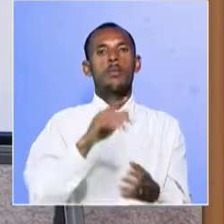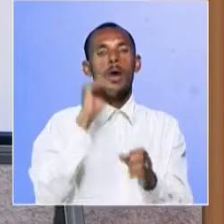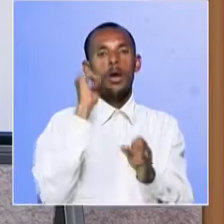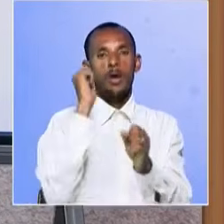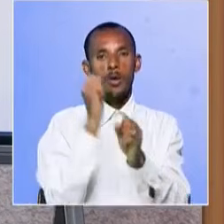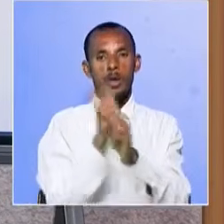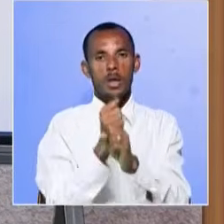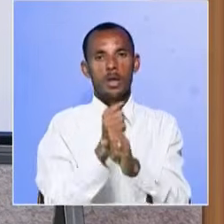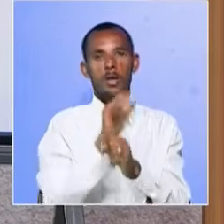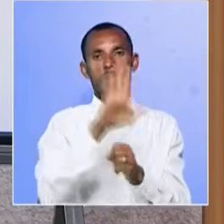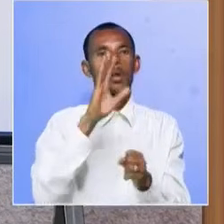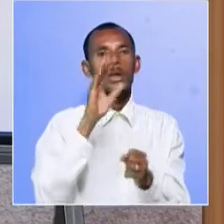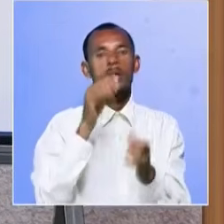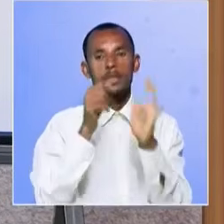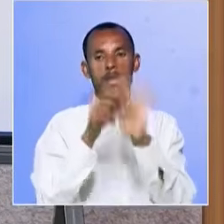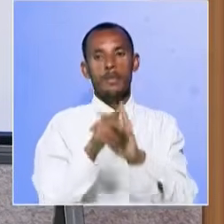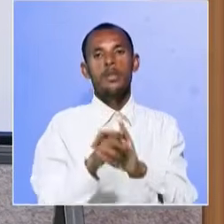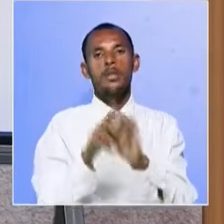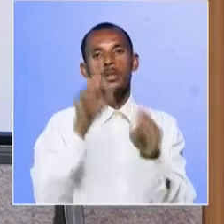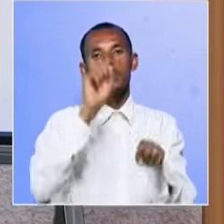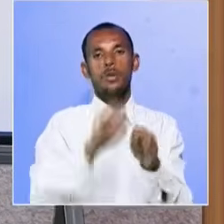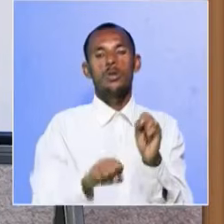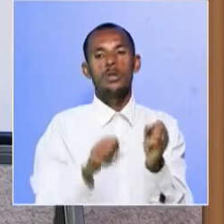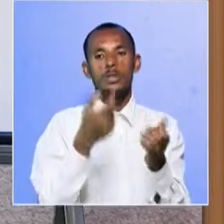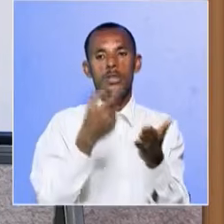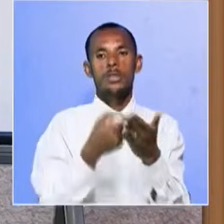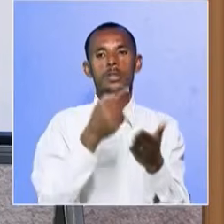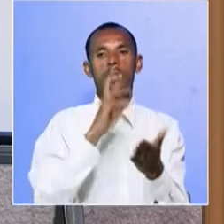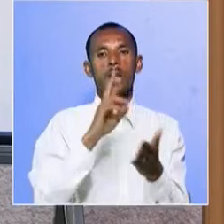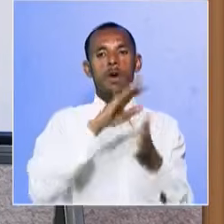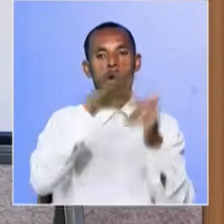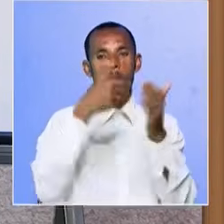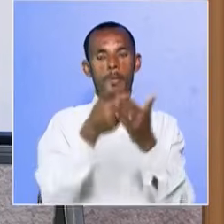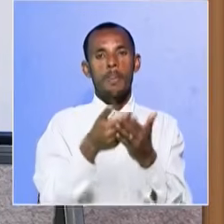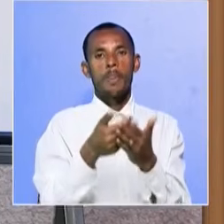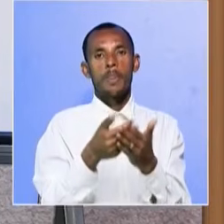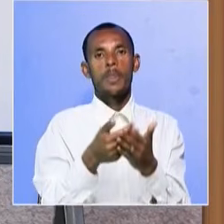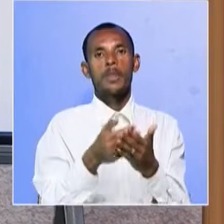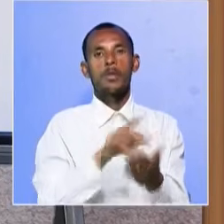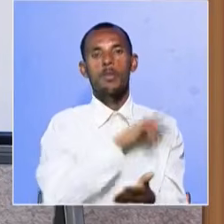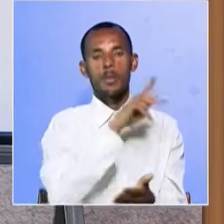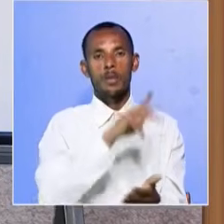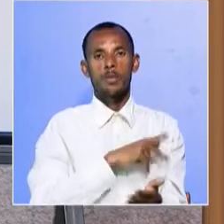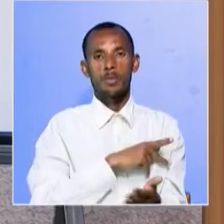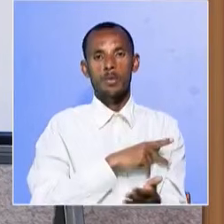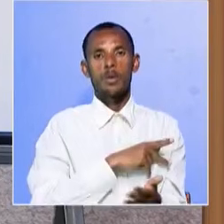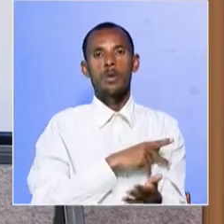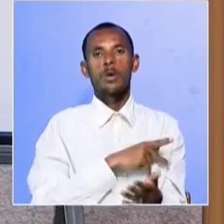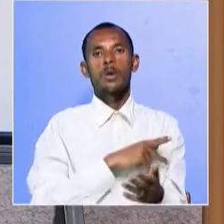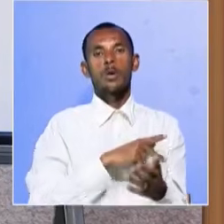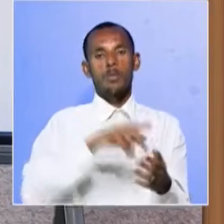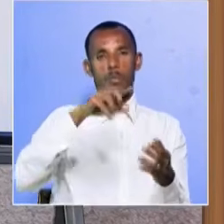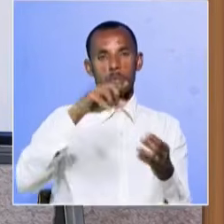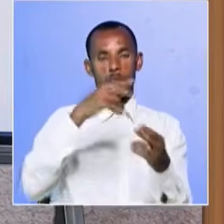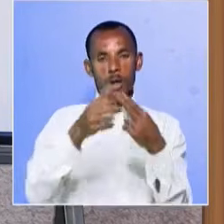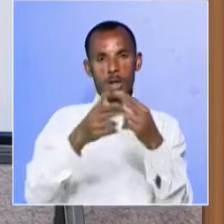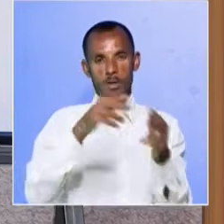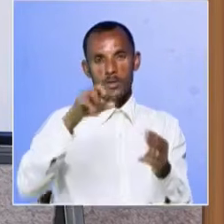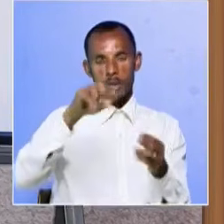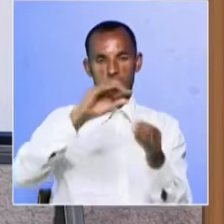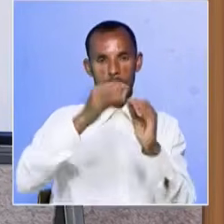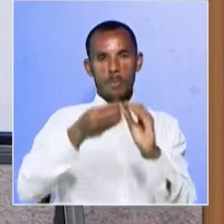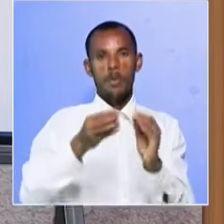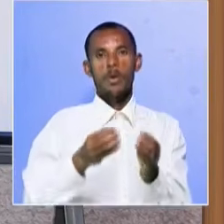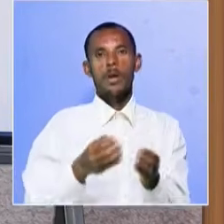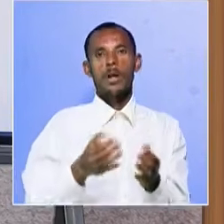own example, okay? So these are all about the properties of product of rational numbers. Now